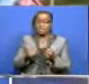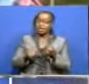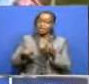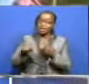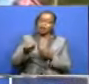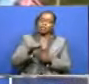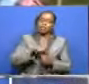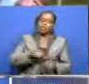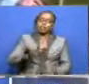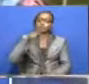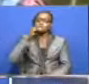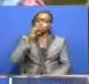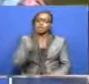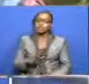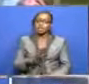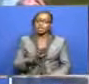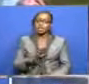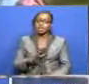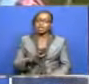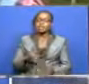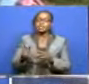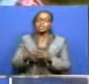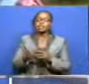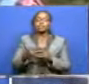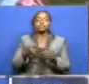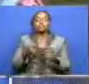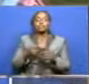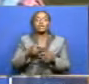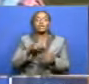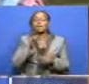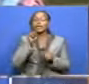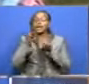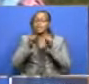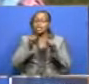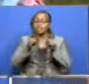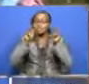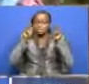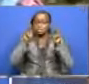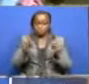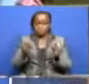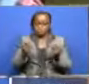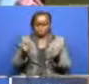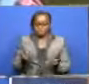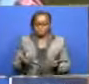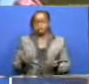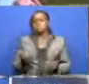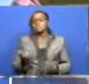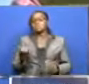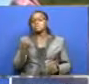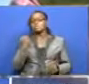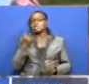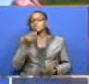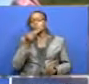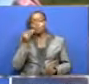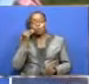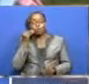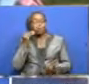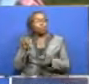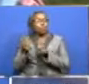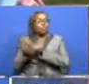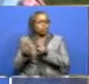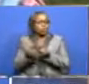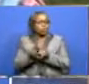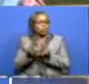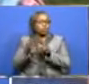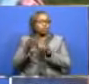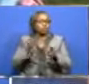the speaker, or starting from the attack in Kisumu, and now yesterday the attack at his home, and also the